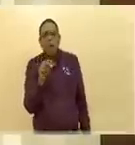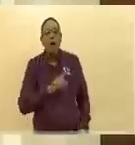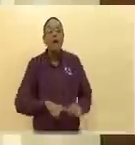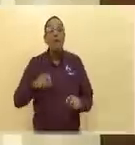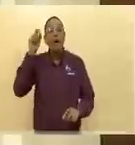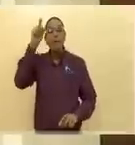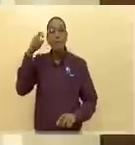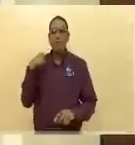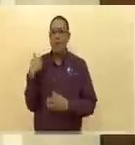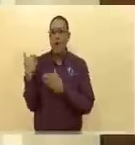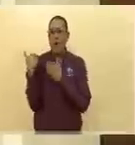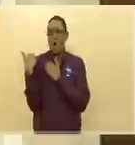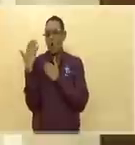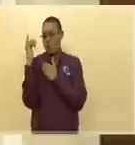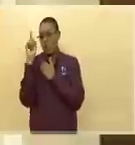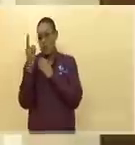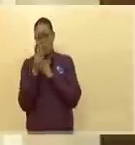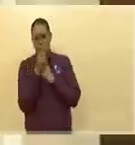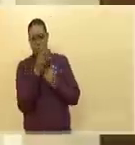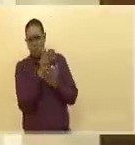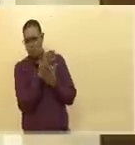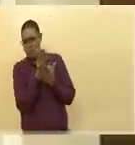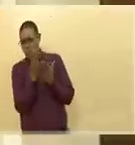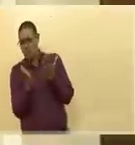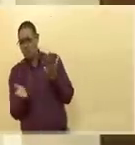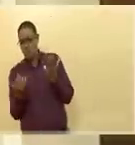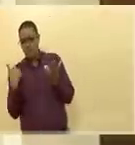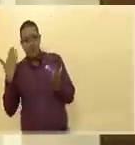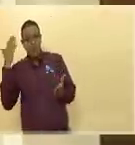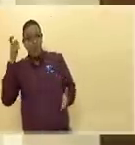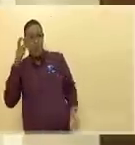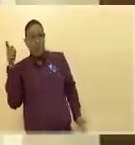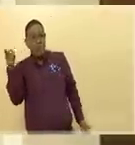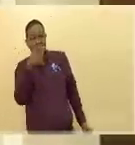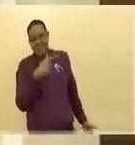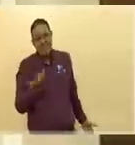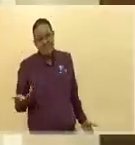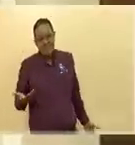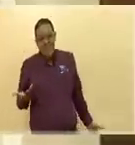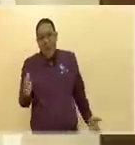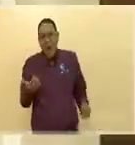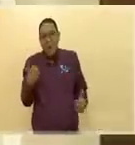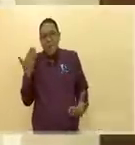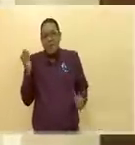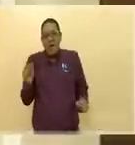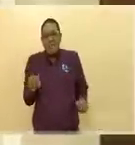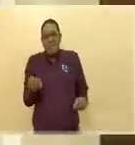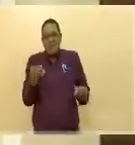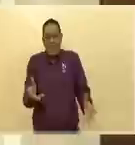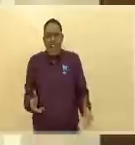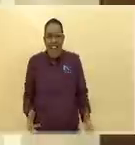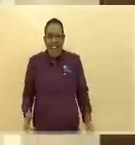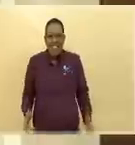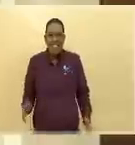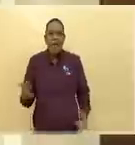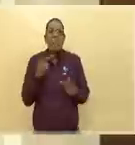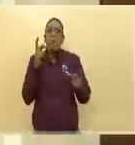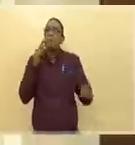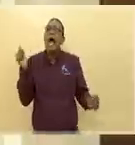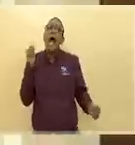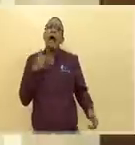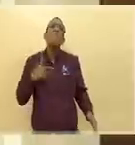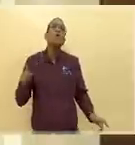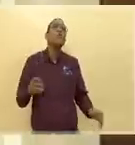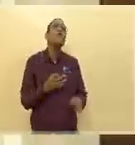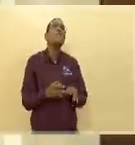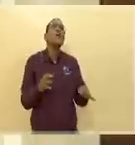for the beneficiaries, because it is the same public that says everybody should get everything freely who then